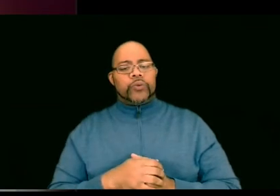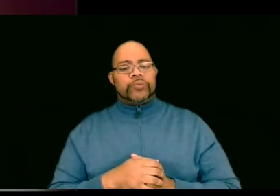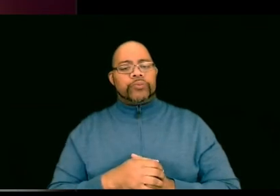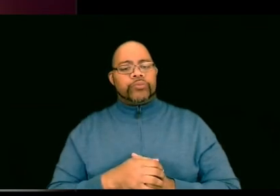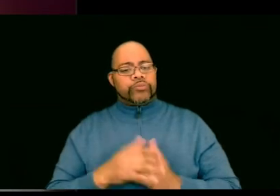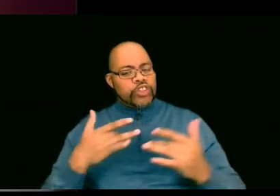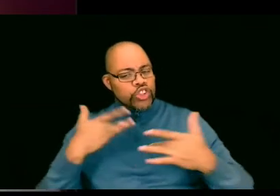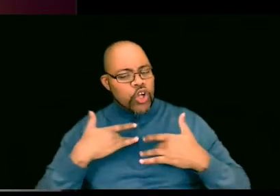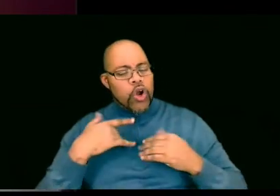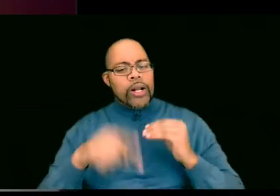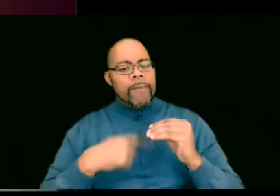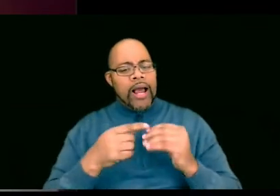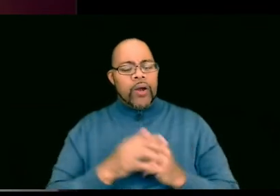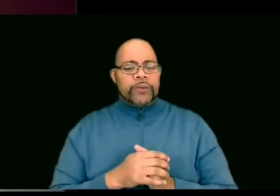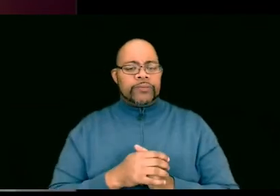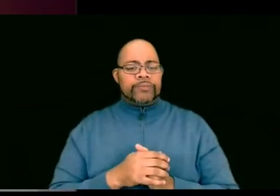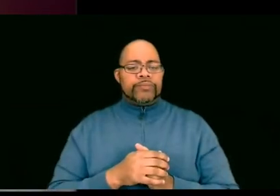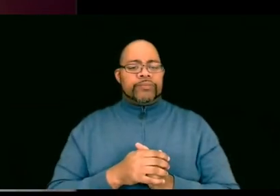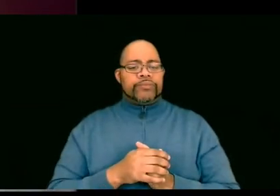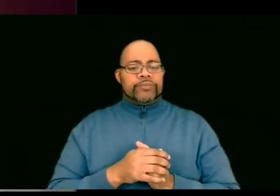be concerned about